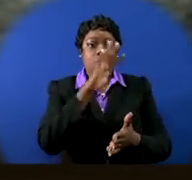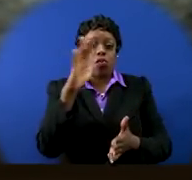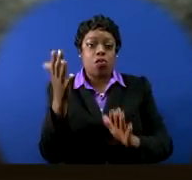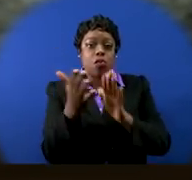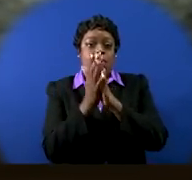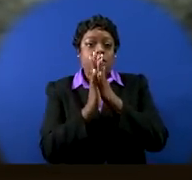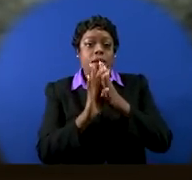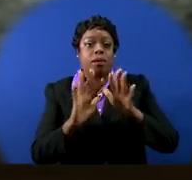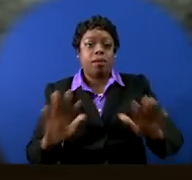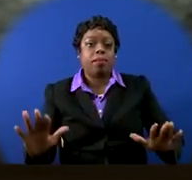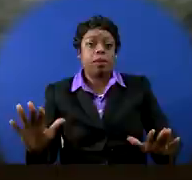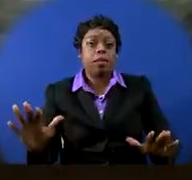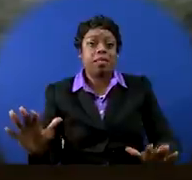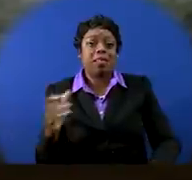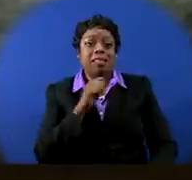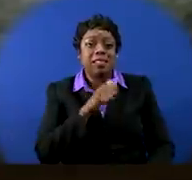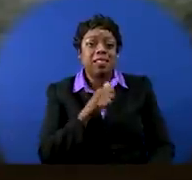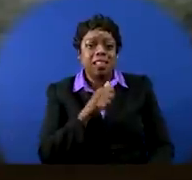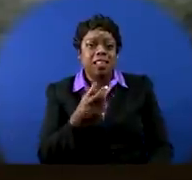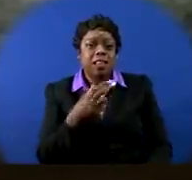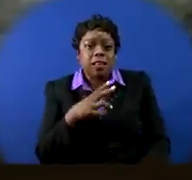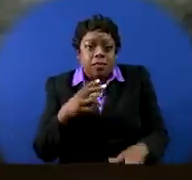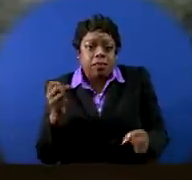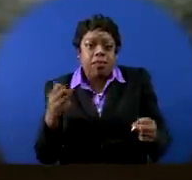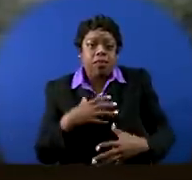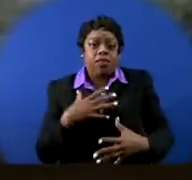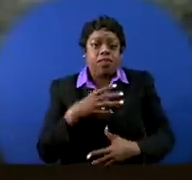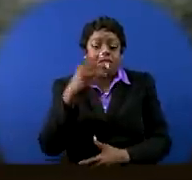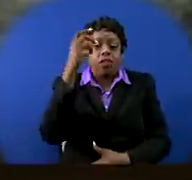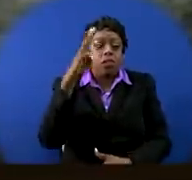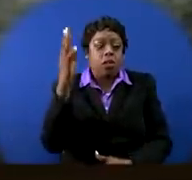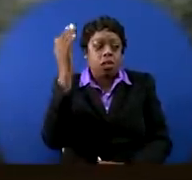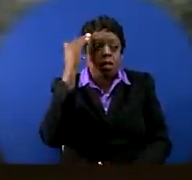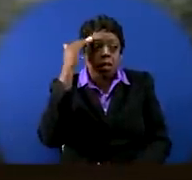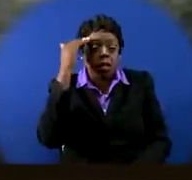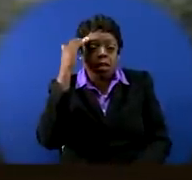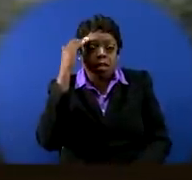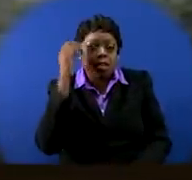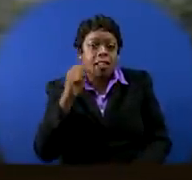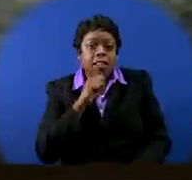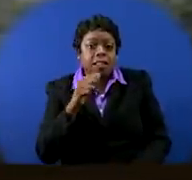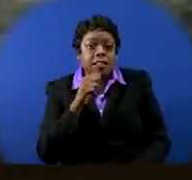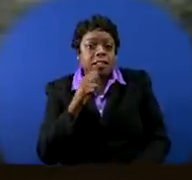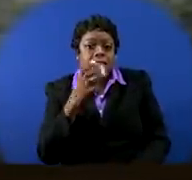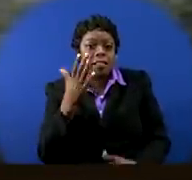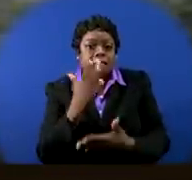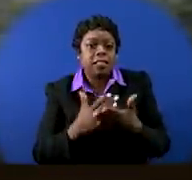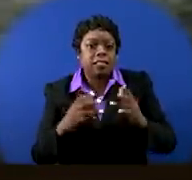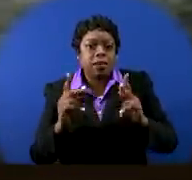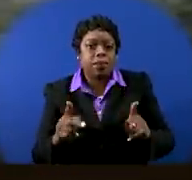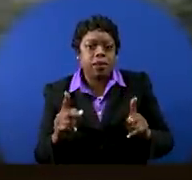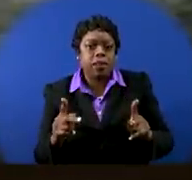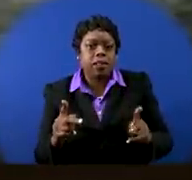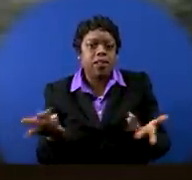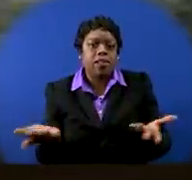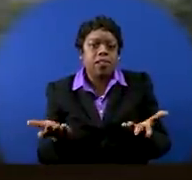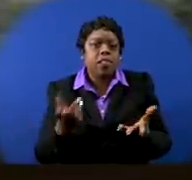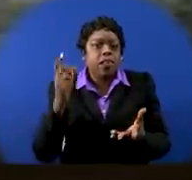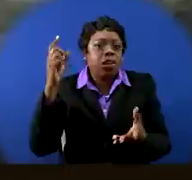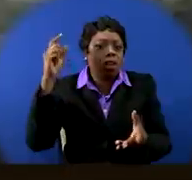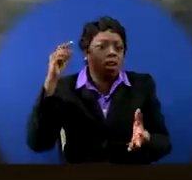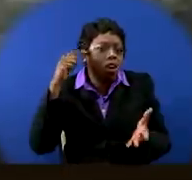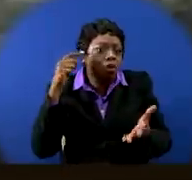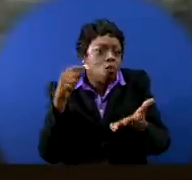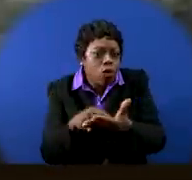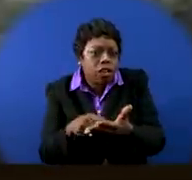say that, church, they begin to revere God because they recognize that this is no ordinary somebody. There's recognition, there's reverence,